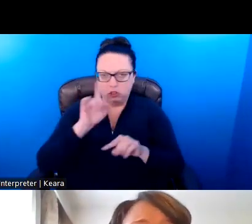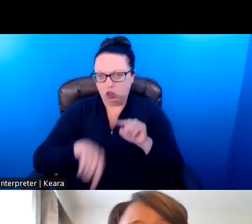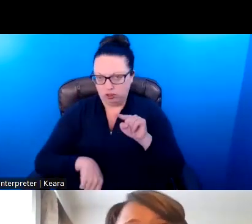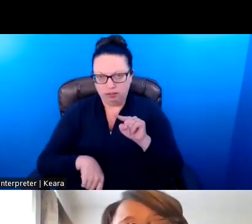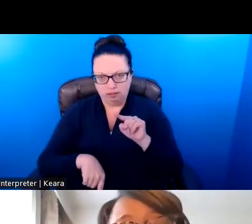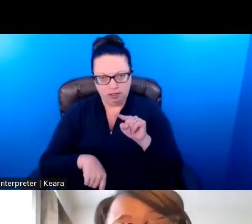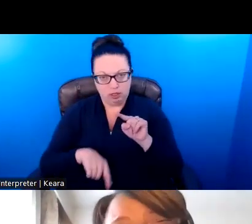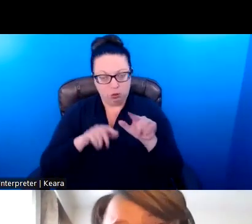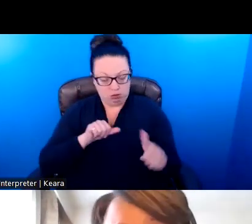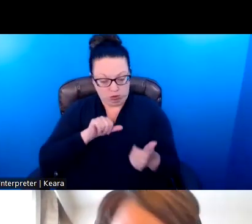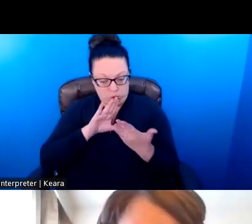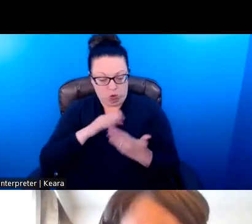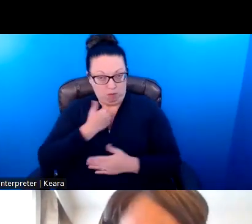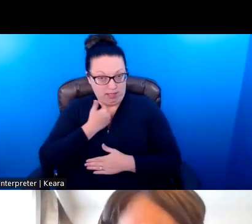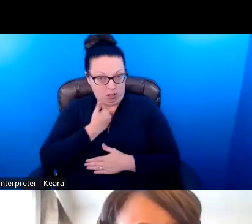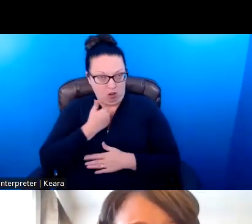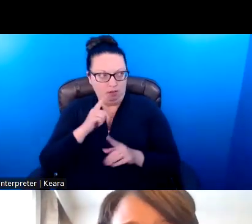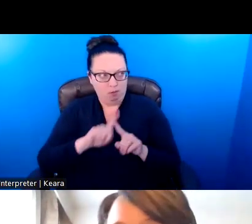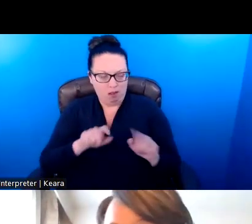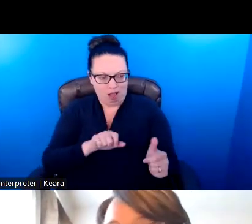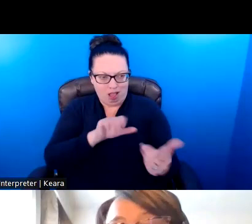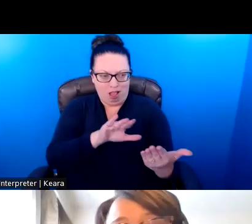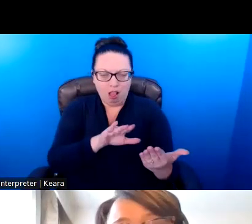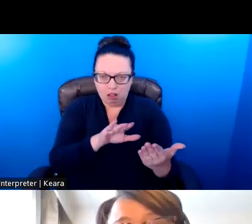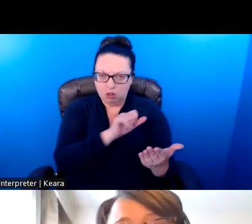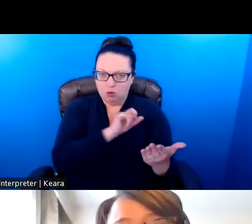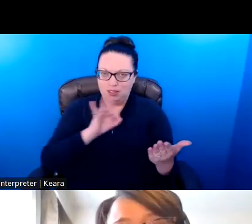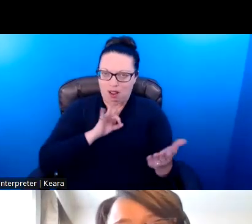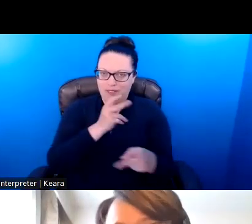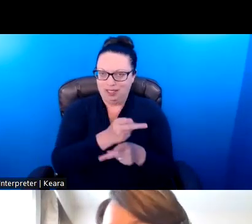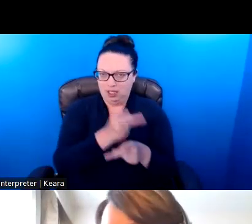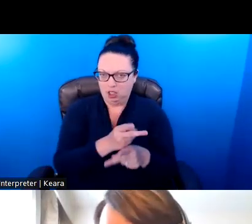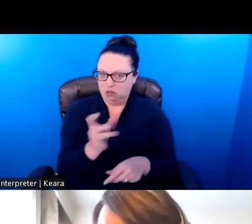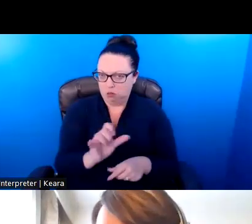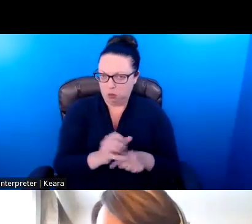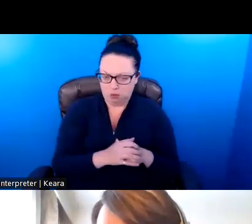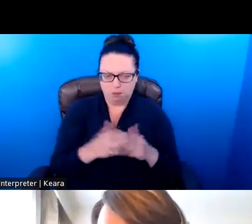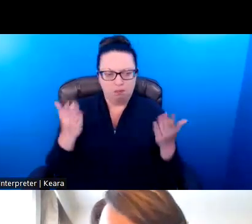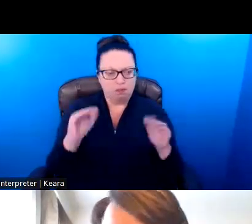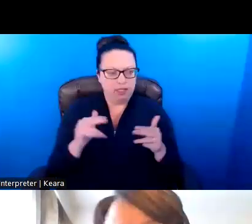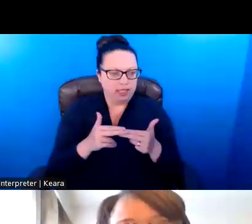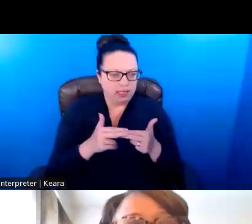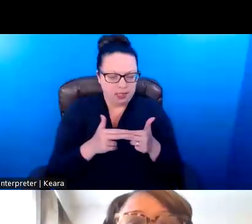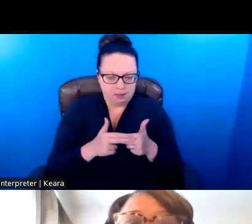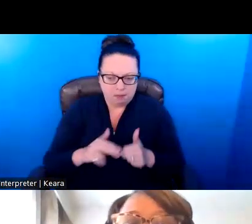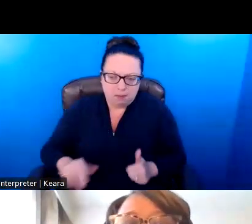it was also towards staff that takes care of him as well. You can move on to the next slide.